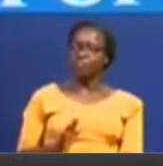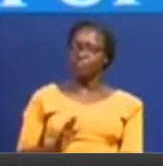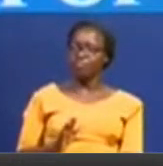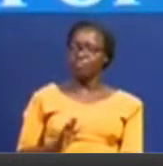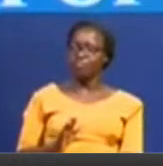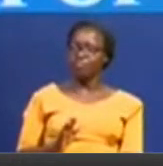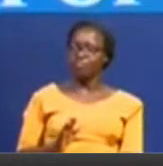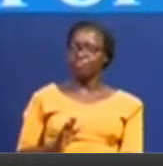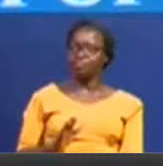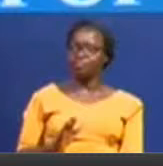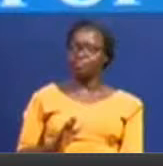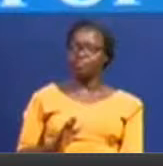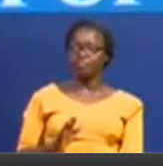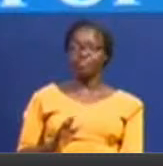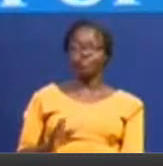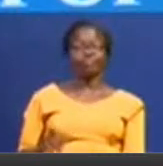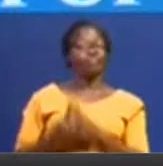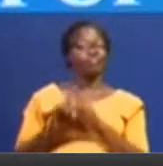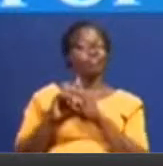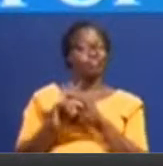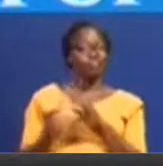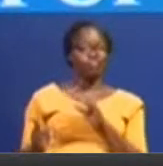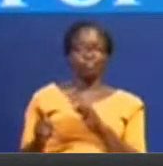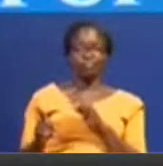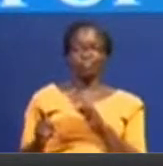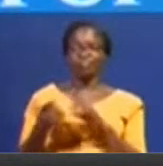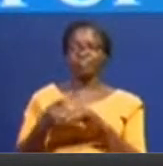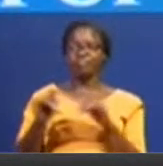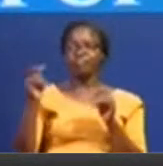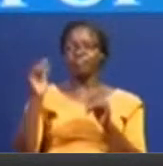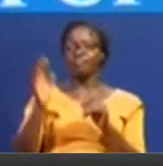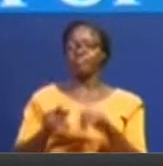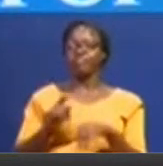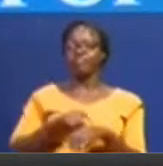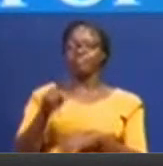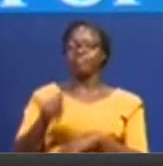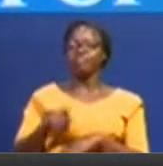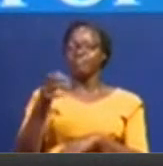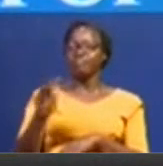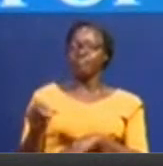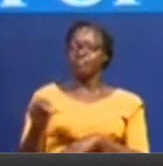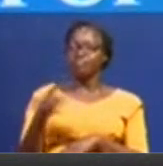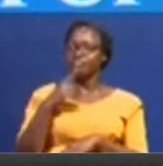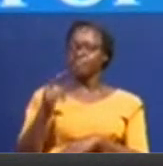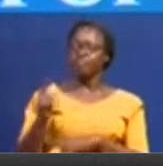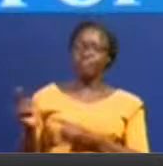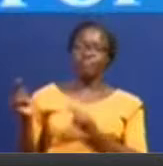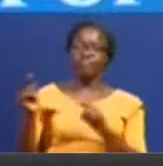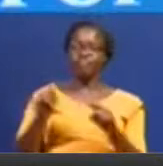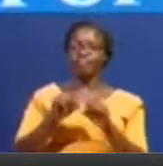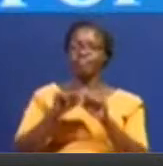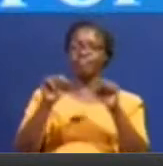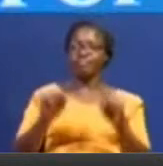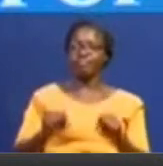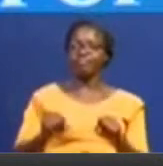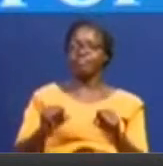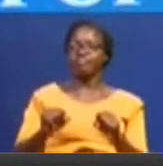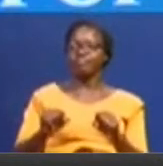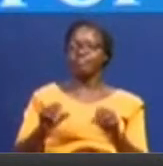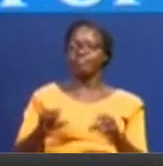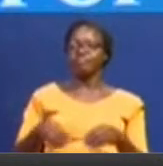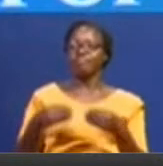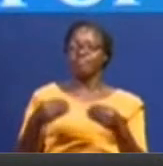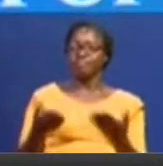IEBC disappearing on the people of Kenya at their time of need. So we come through this system. We have